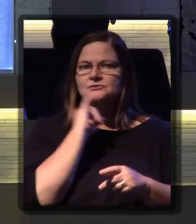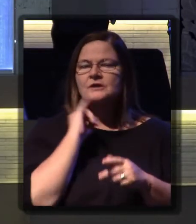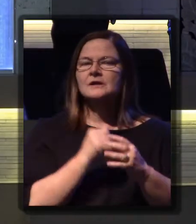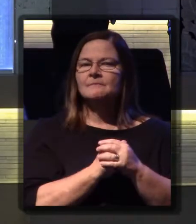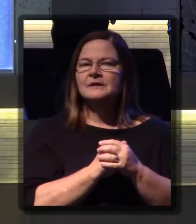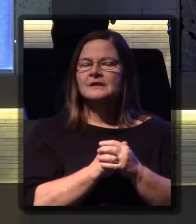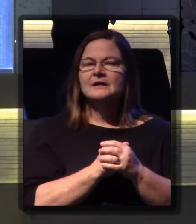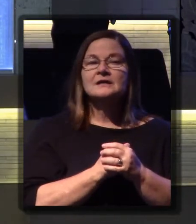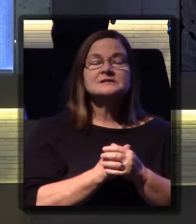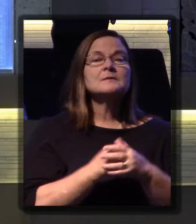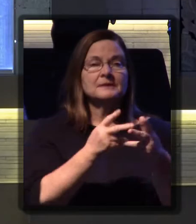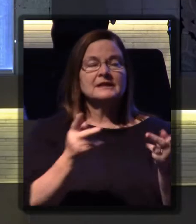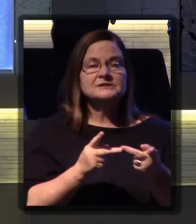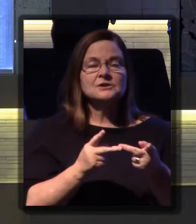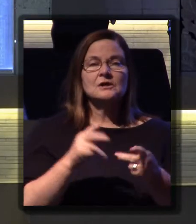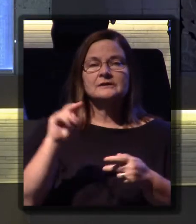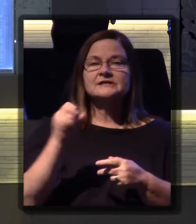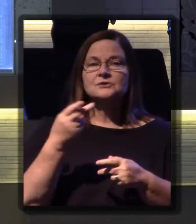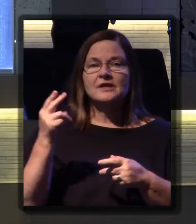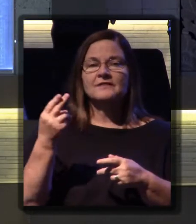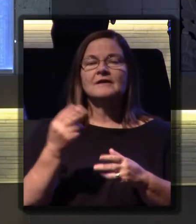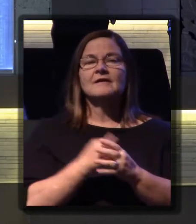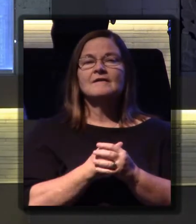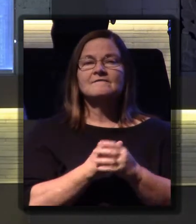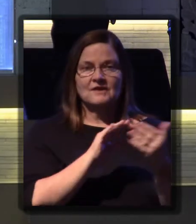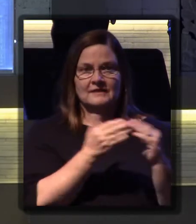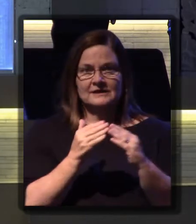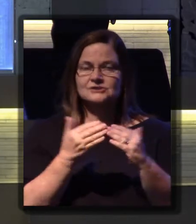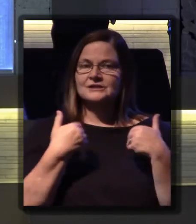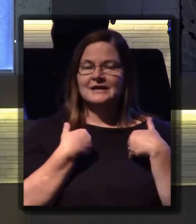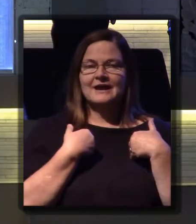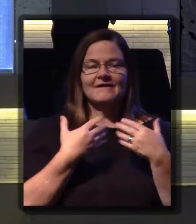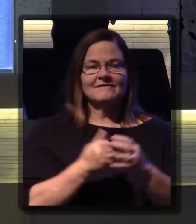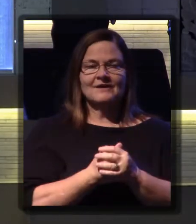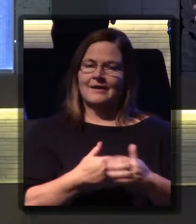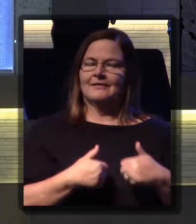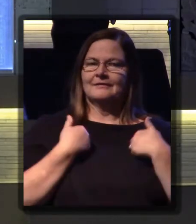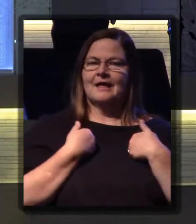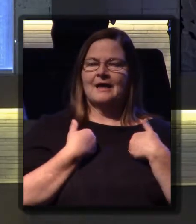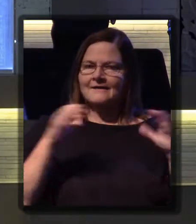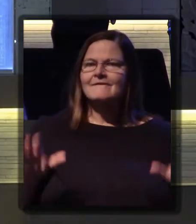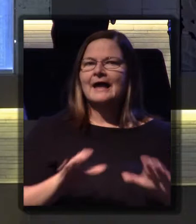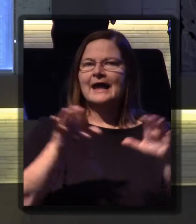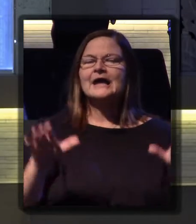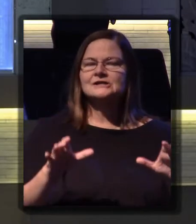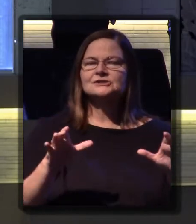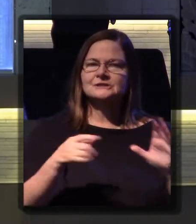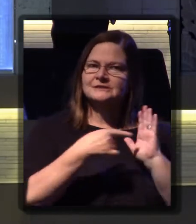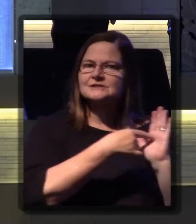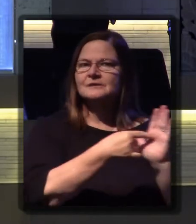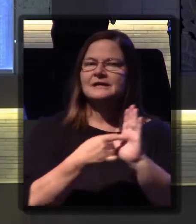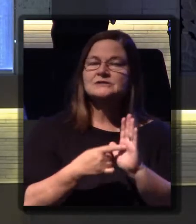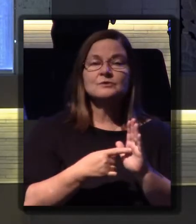of the places I love taking people in Israel is to a site called Nazareth Village, because there they have live